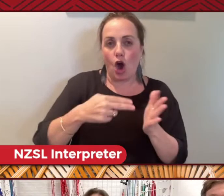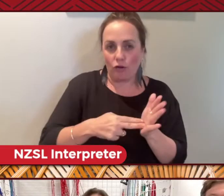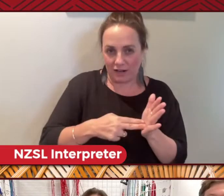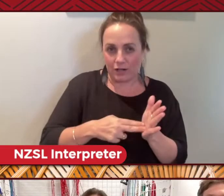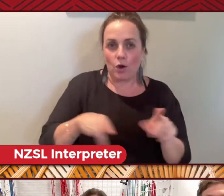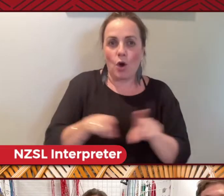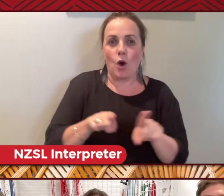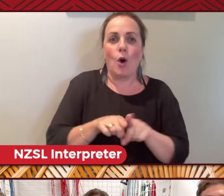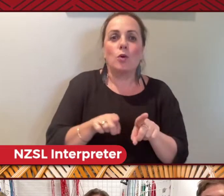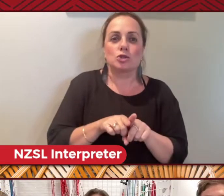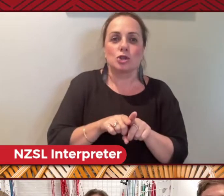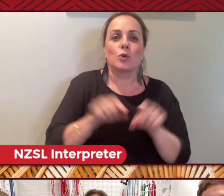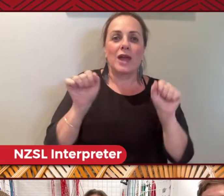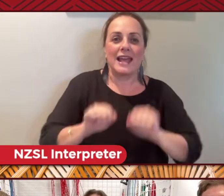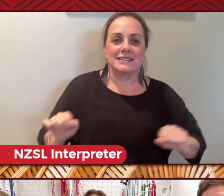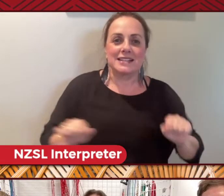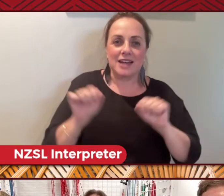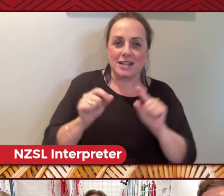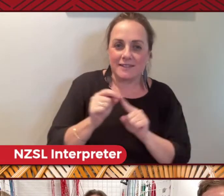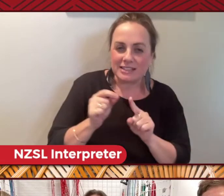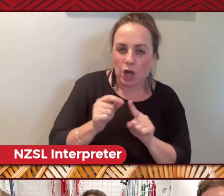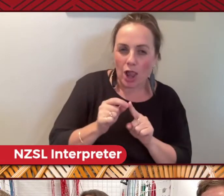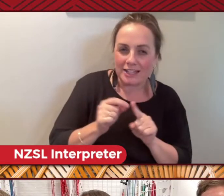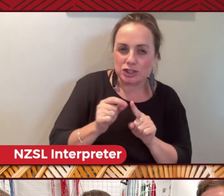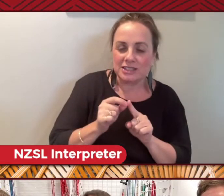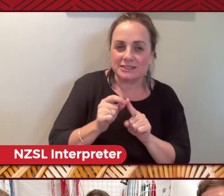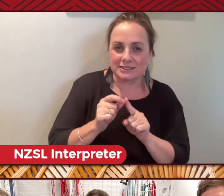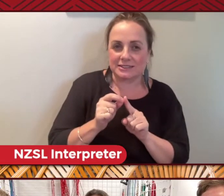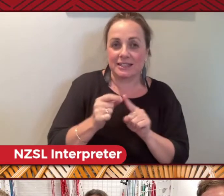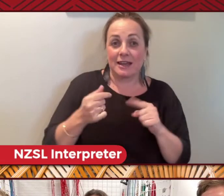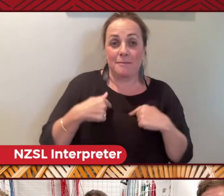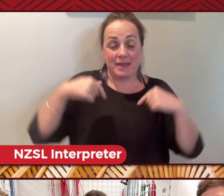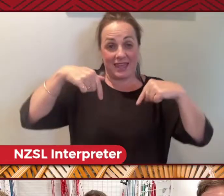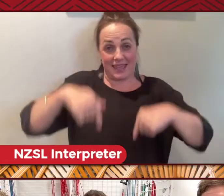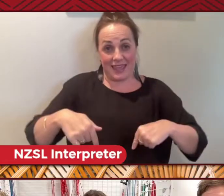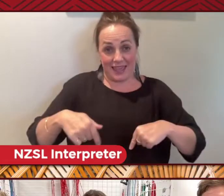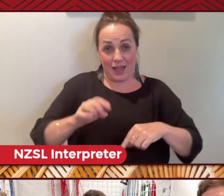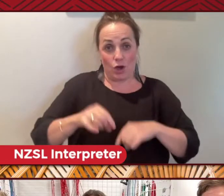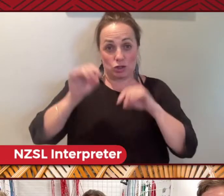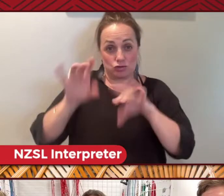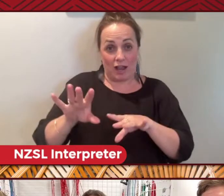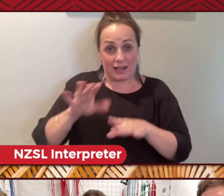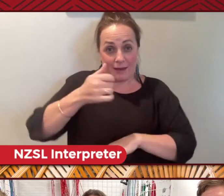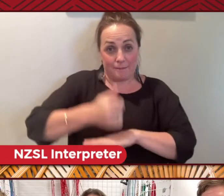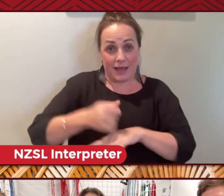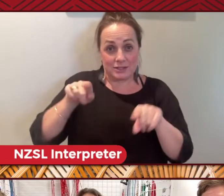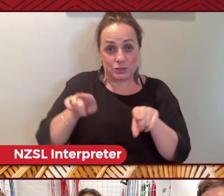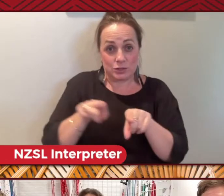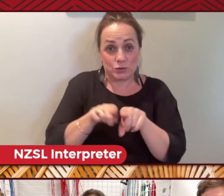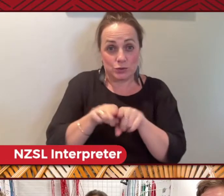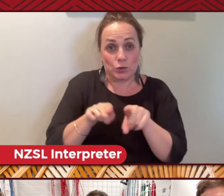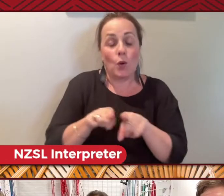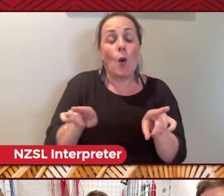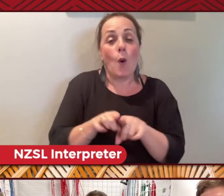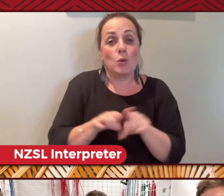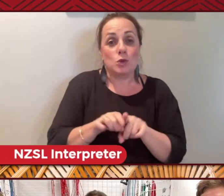exercise physiologist. I'm a clinic lead here in Burleigh and I've just gotten back from the opening 6 months of our Christchurch